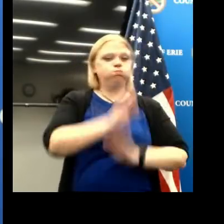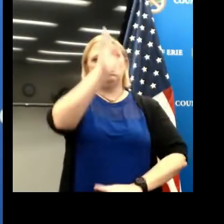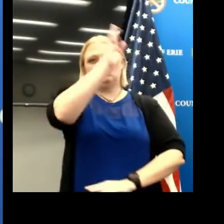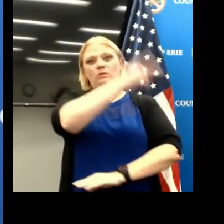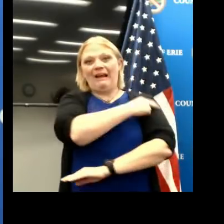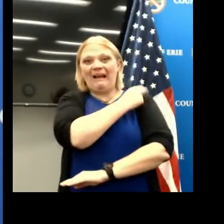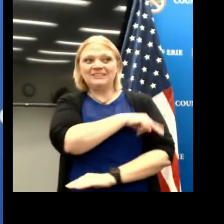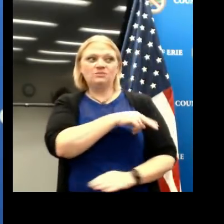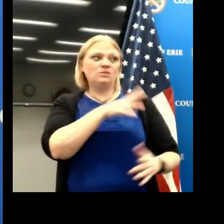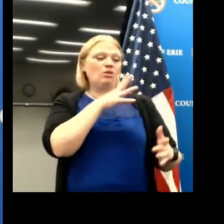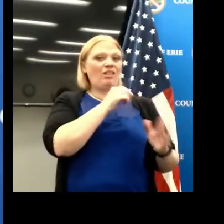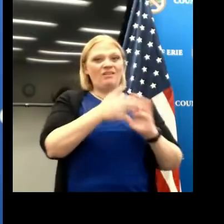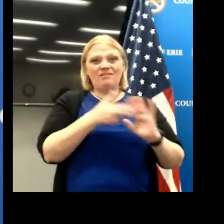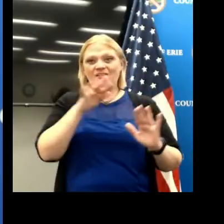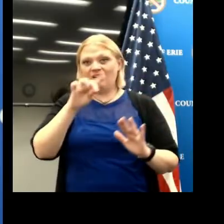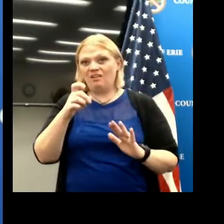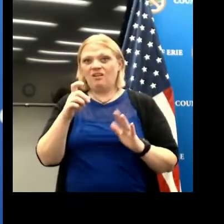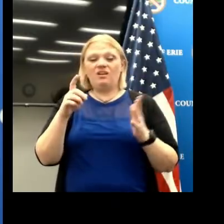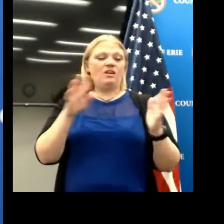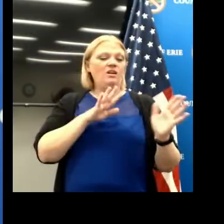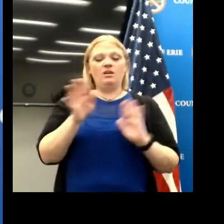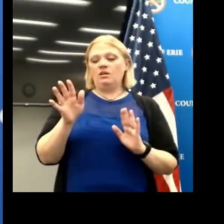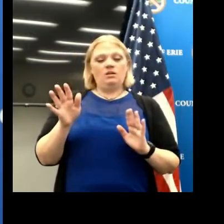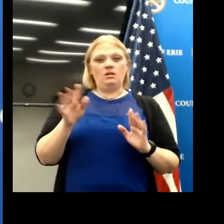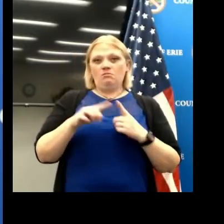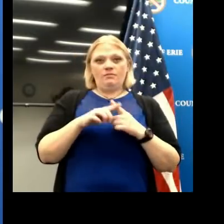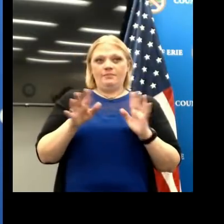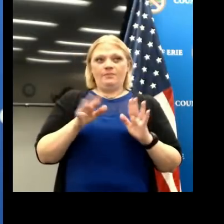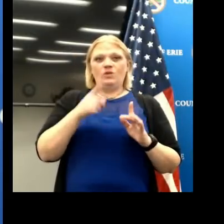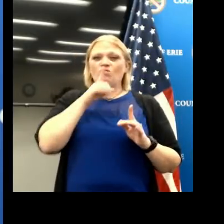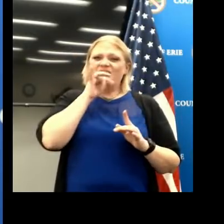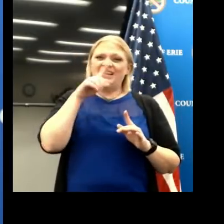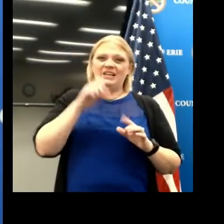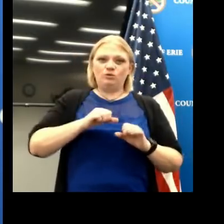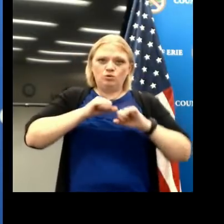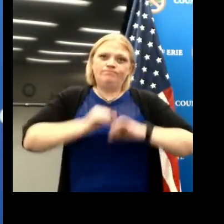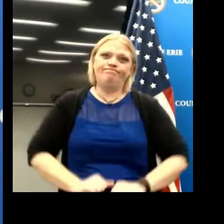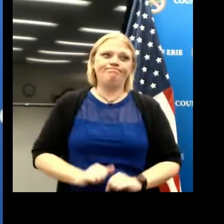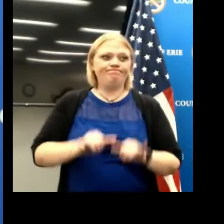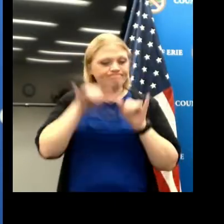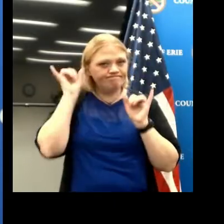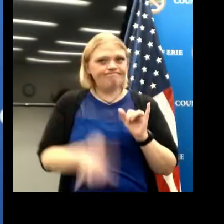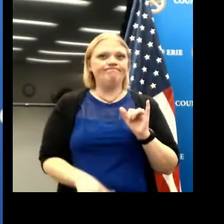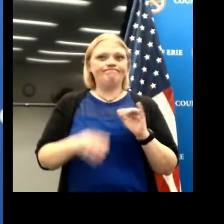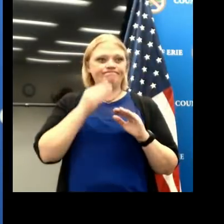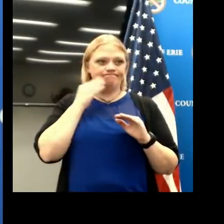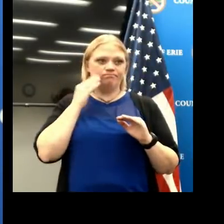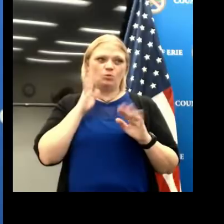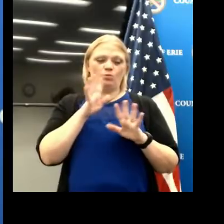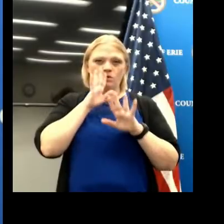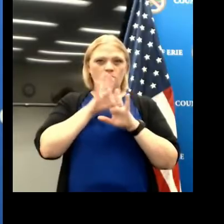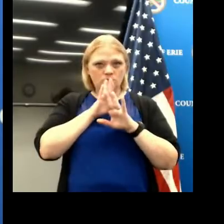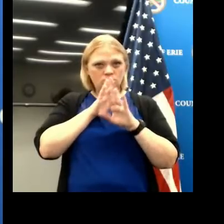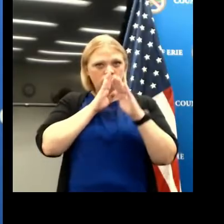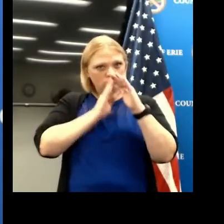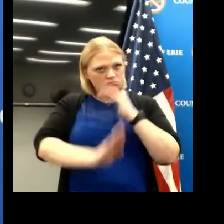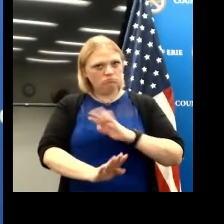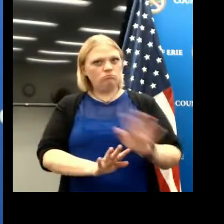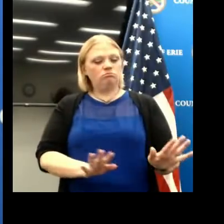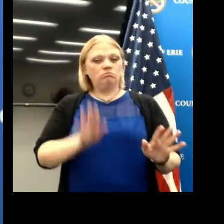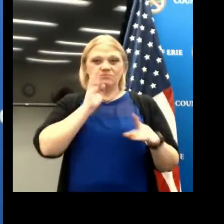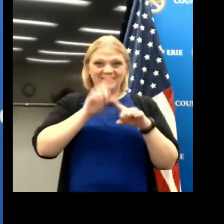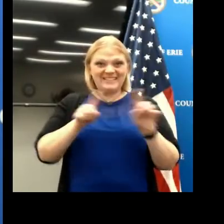up with diagnosed cases. So we really have to hunker down over the holiday. It's going to be different this